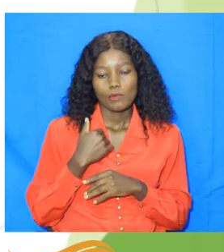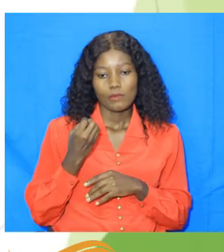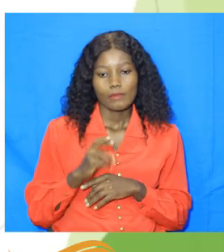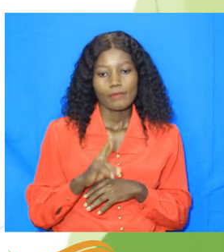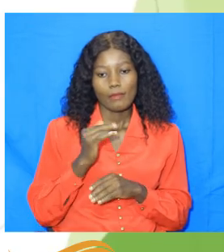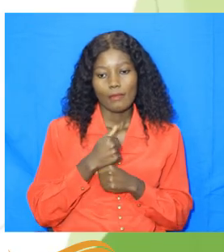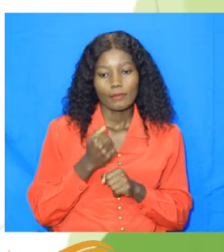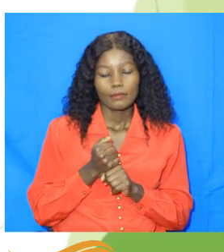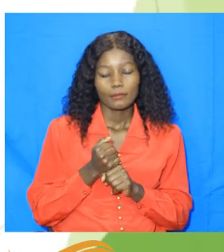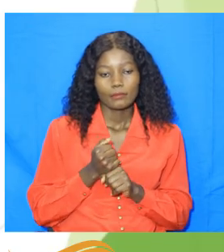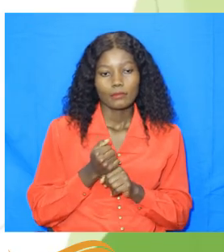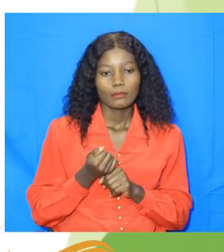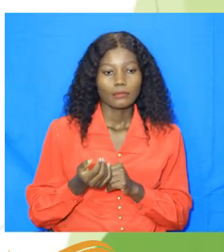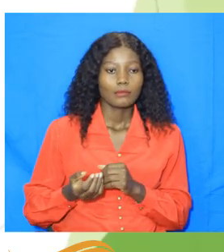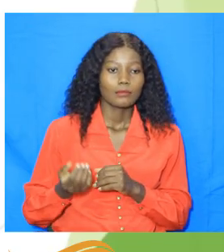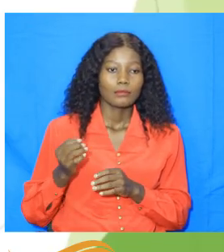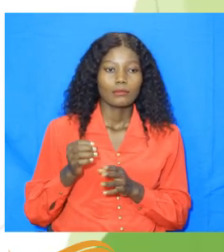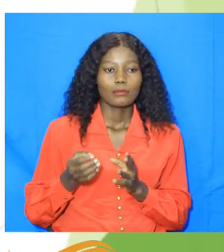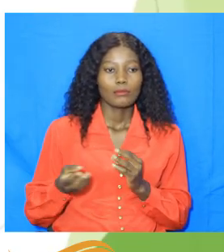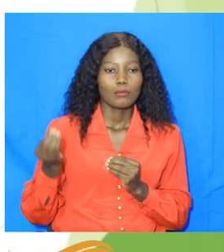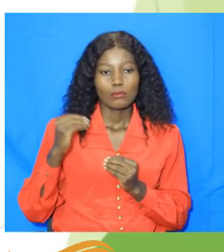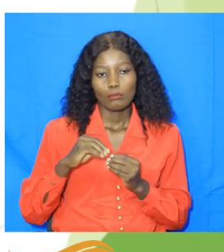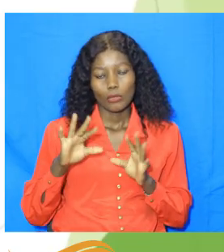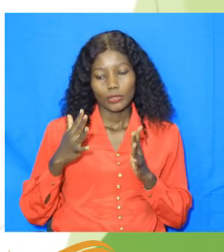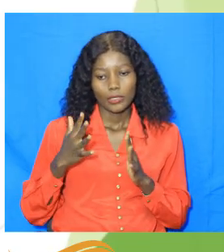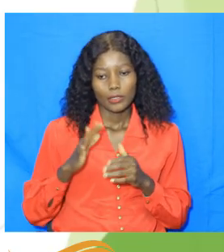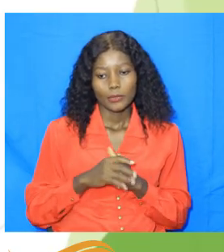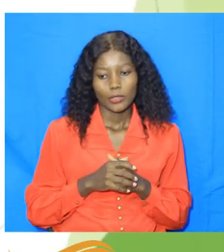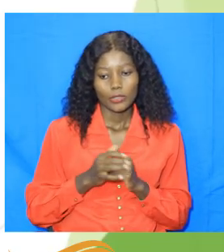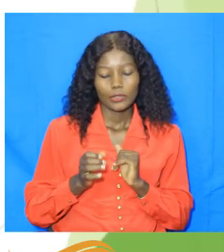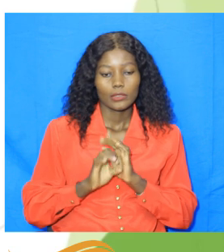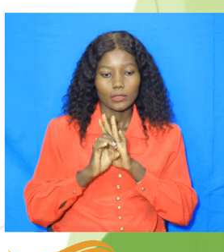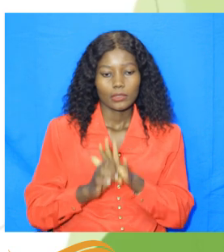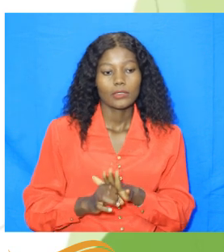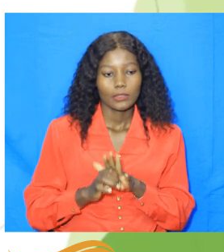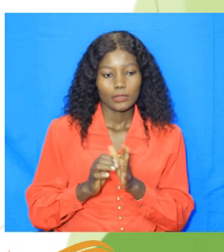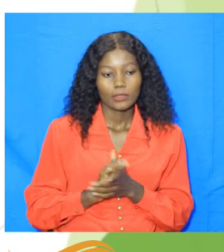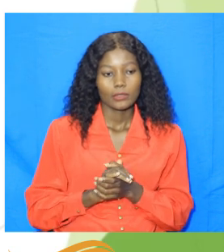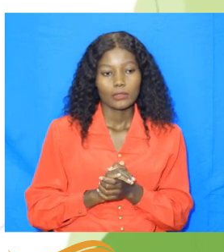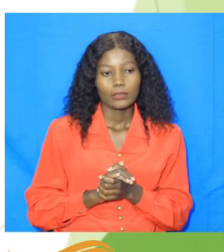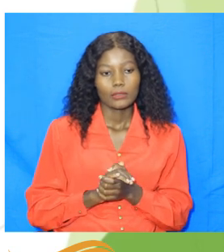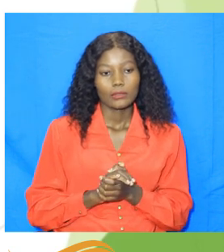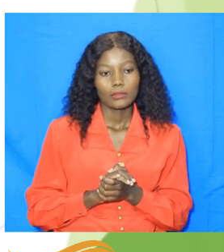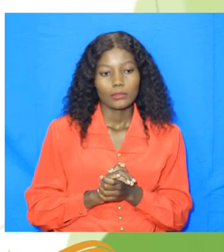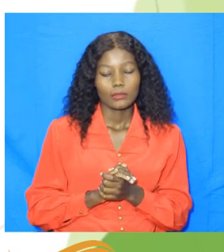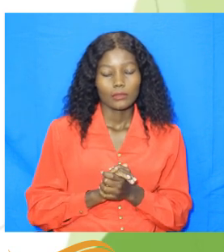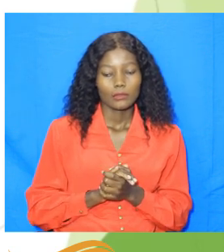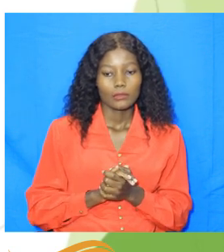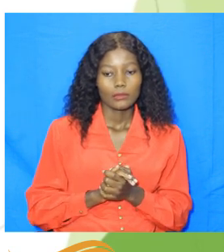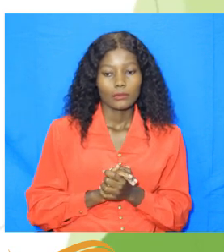do excess celebration. Excess celebration such as falling on one knee,